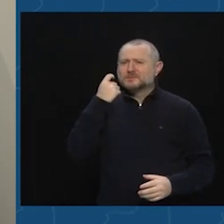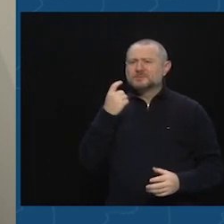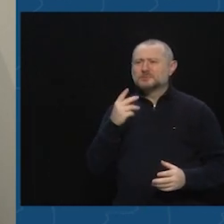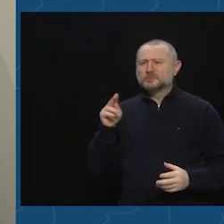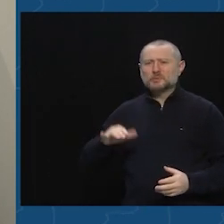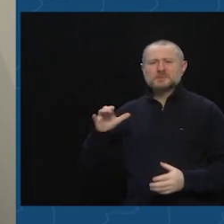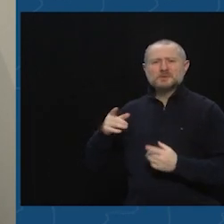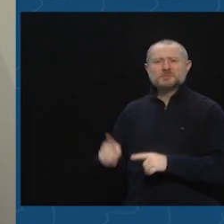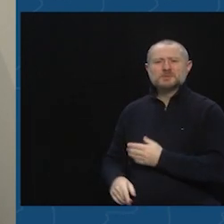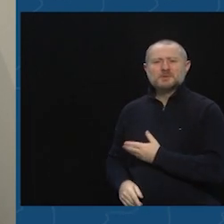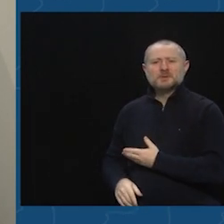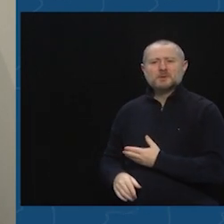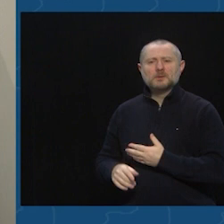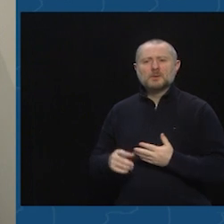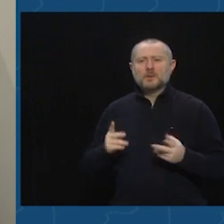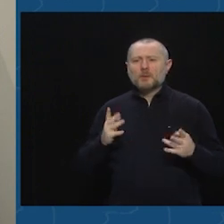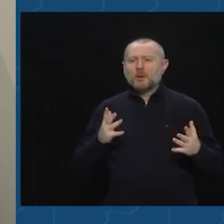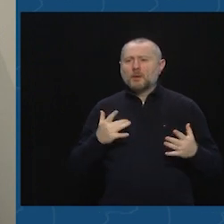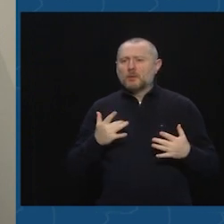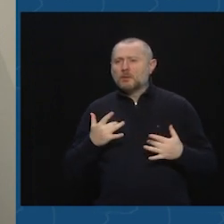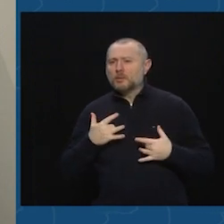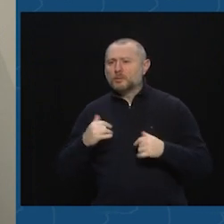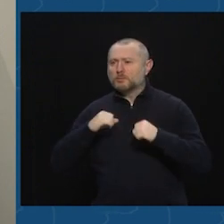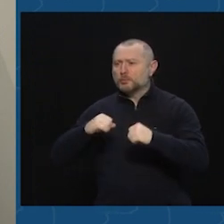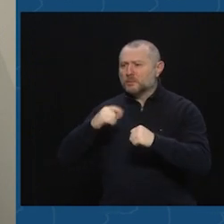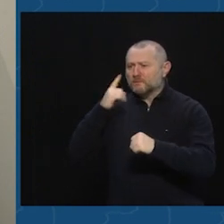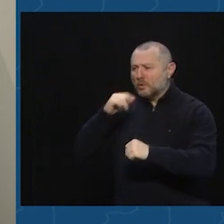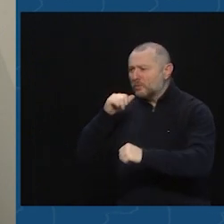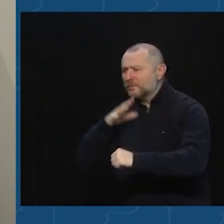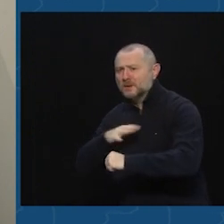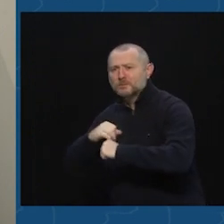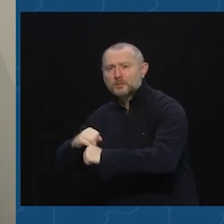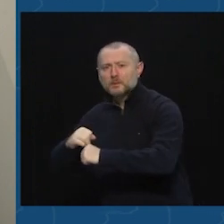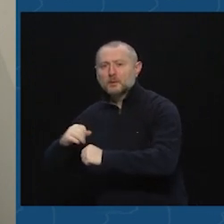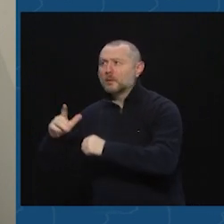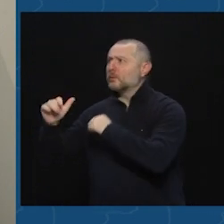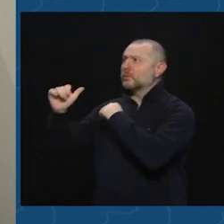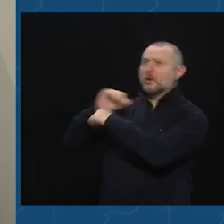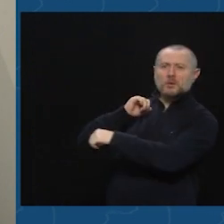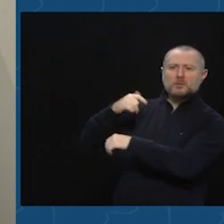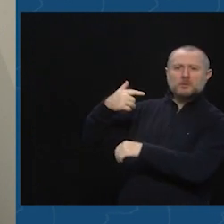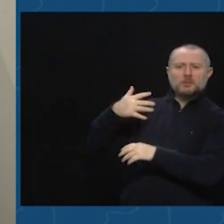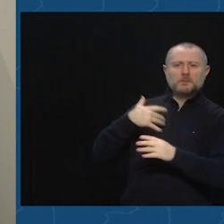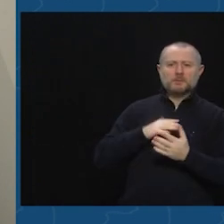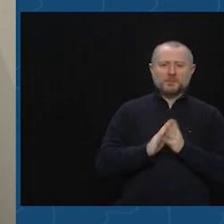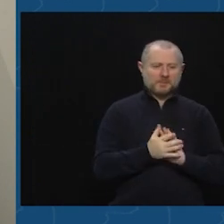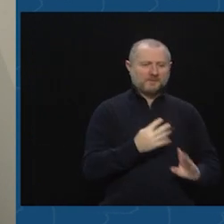individuals thinking they're going to protect a woman from a threat, and they end up becoming victims. And